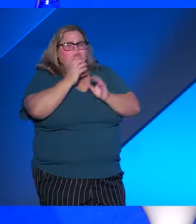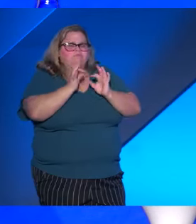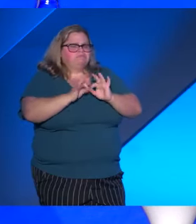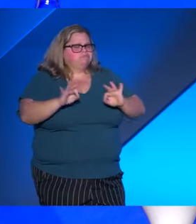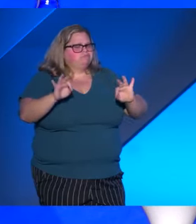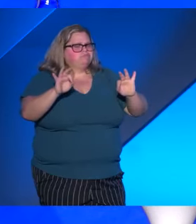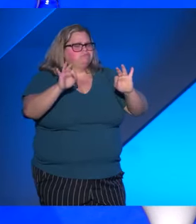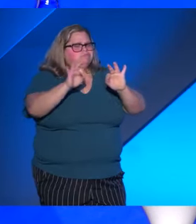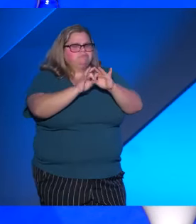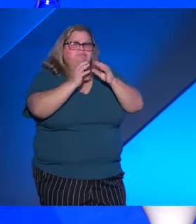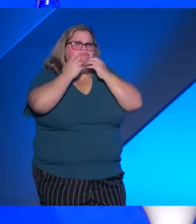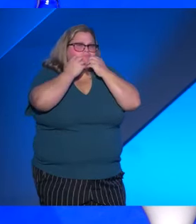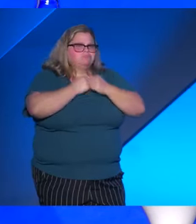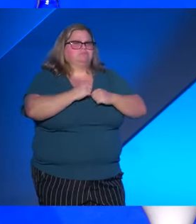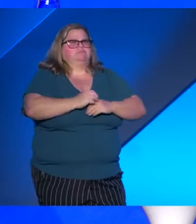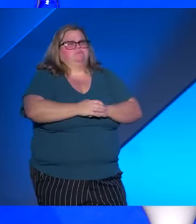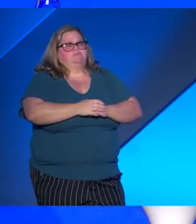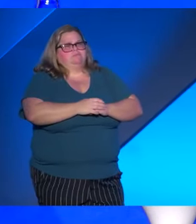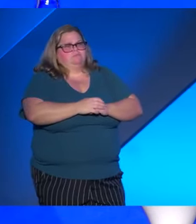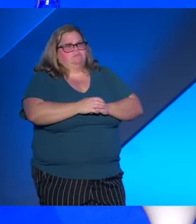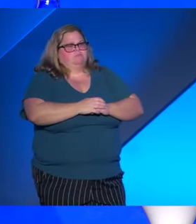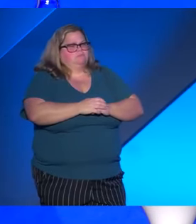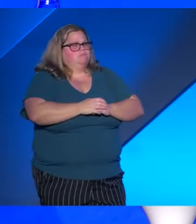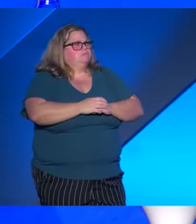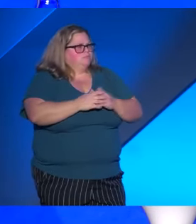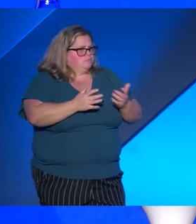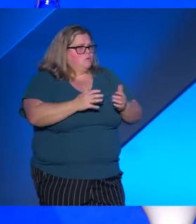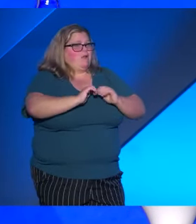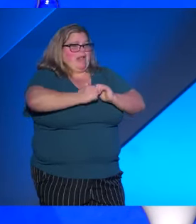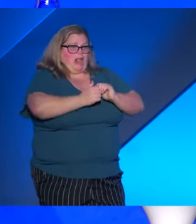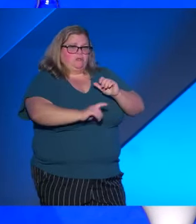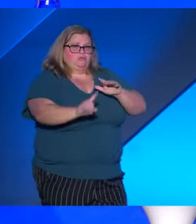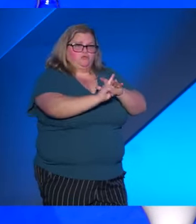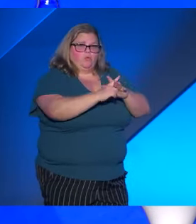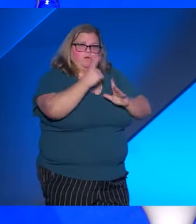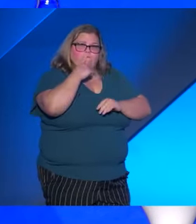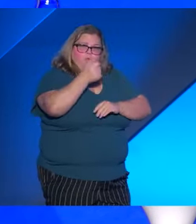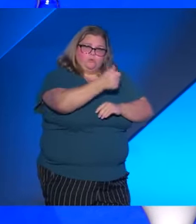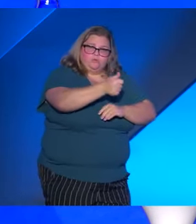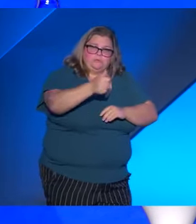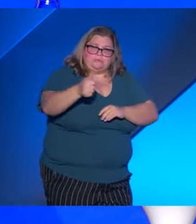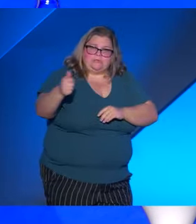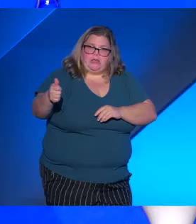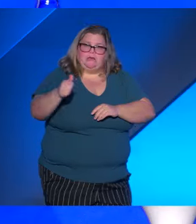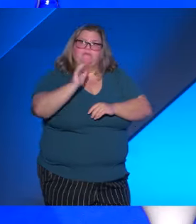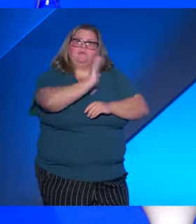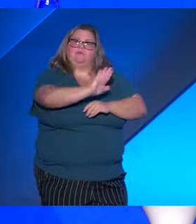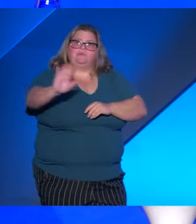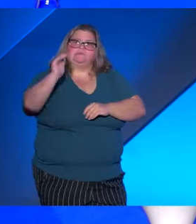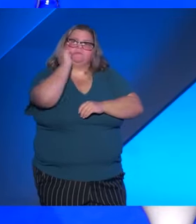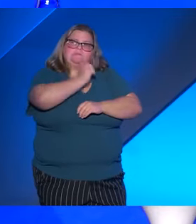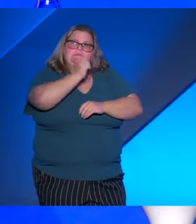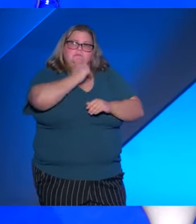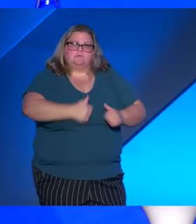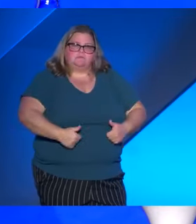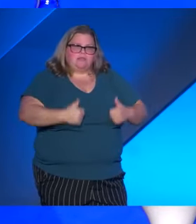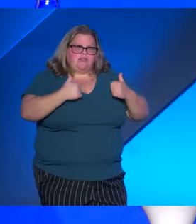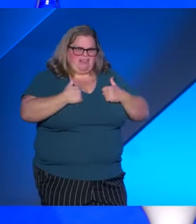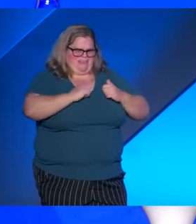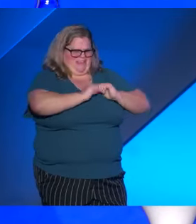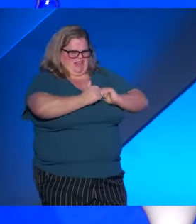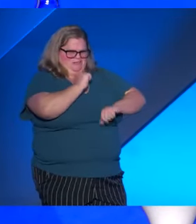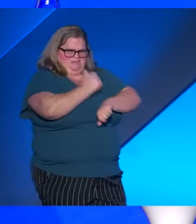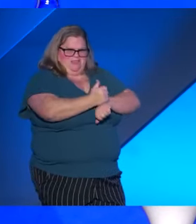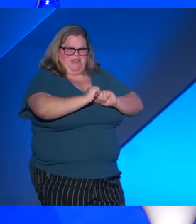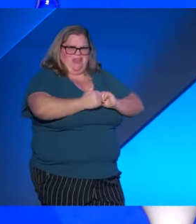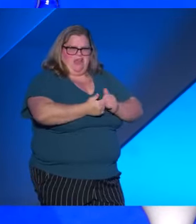critical. The ways in which you show up for you in your day-to-day, mm-hmm. how do you set that up?